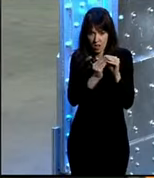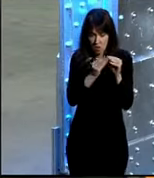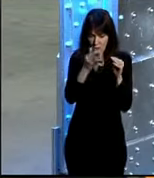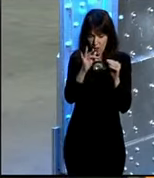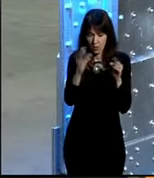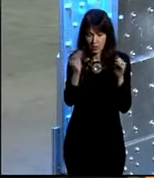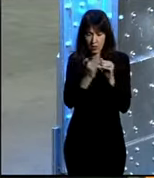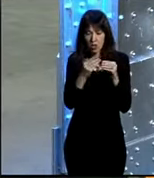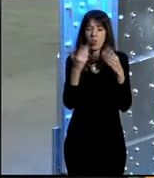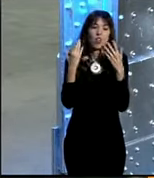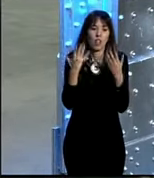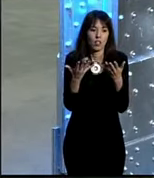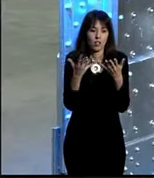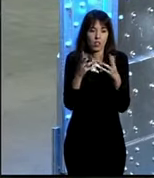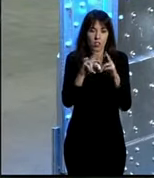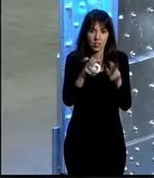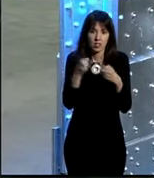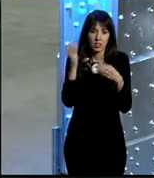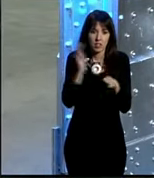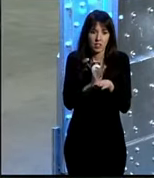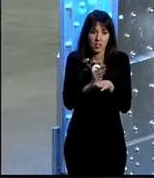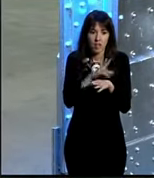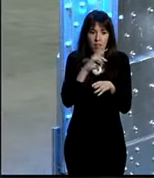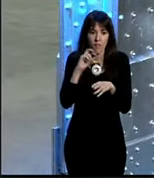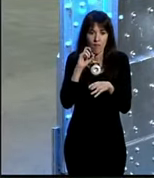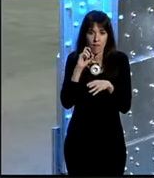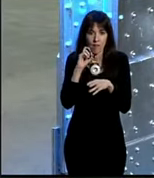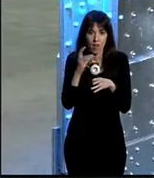I completely agree, Francisco.